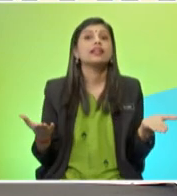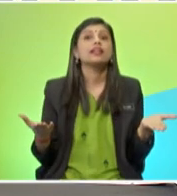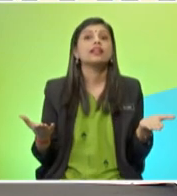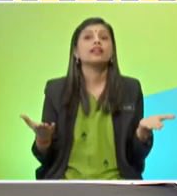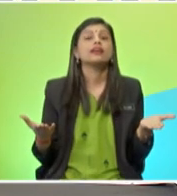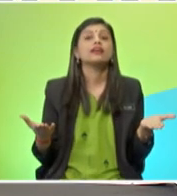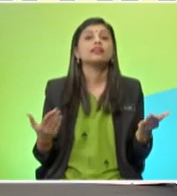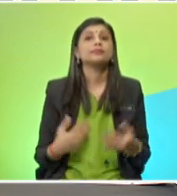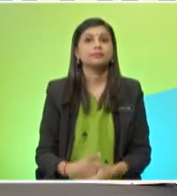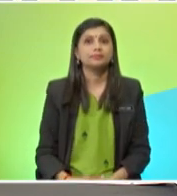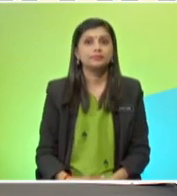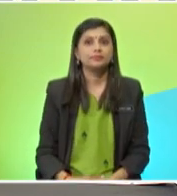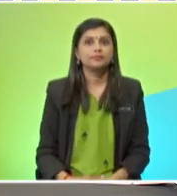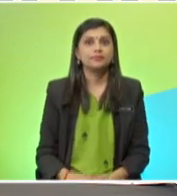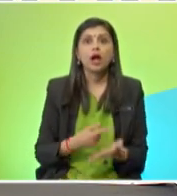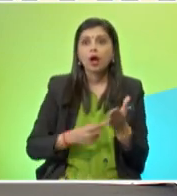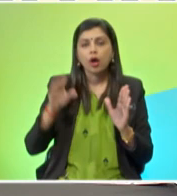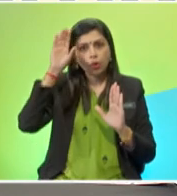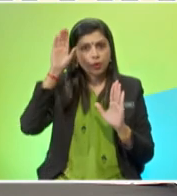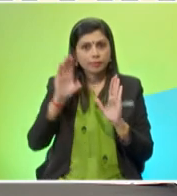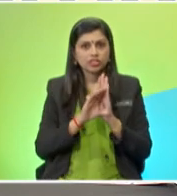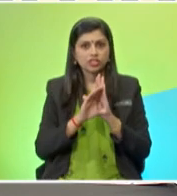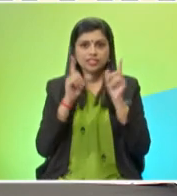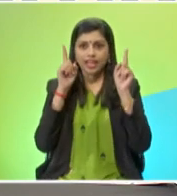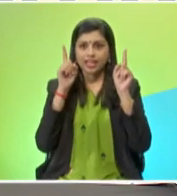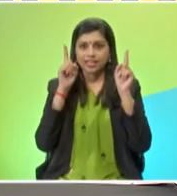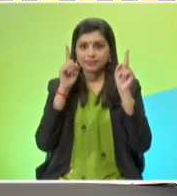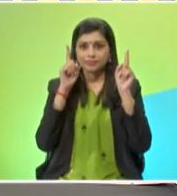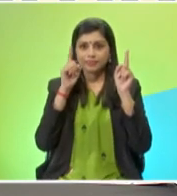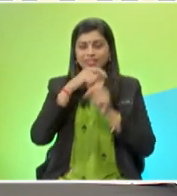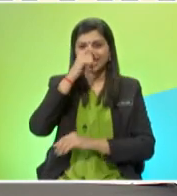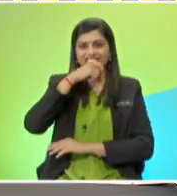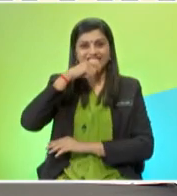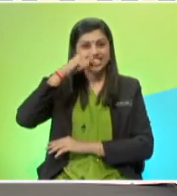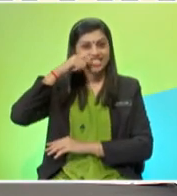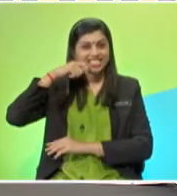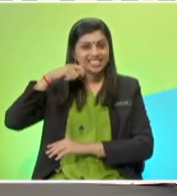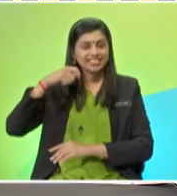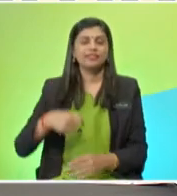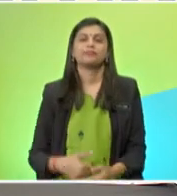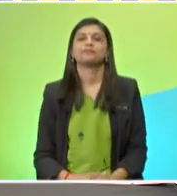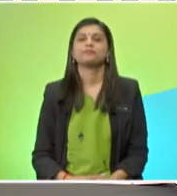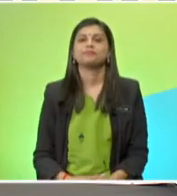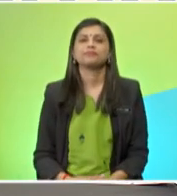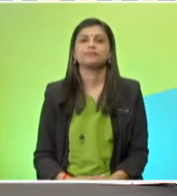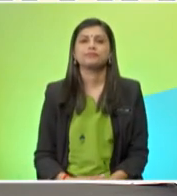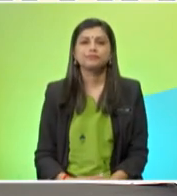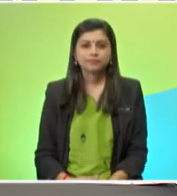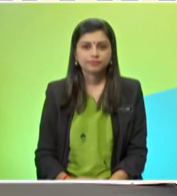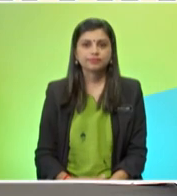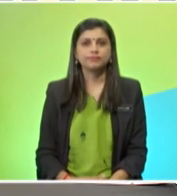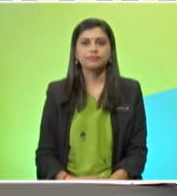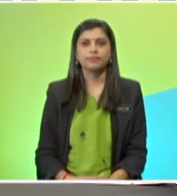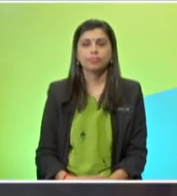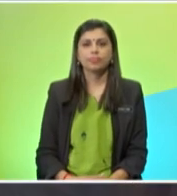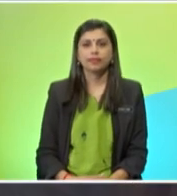have a photo here. Can that be a toothbrush, Teacher Kenanga? Yes, correct. It's a toothbrush. Okay, you get that